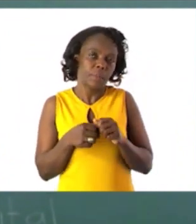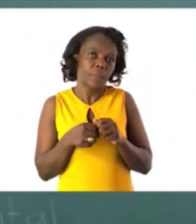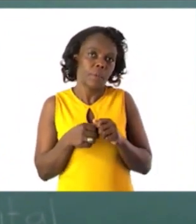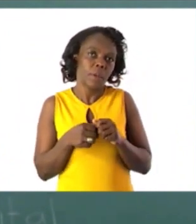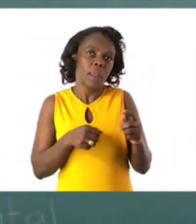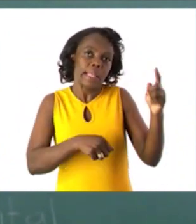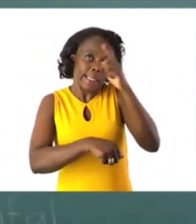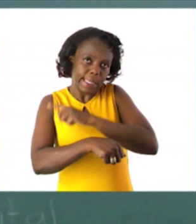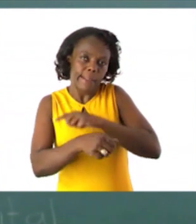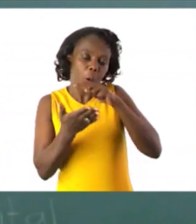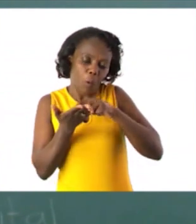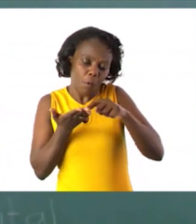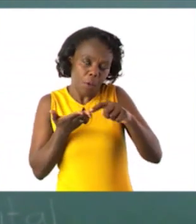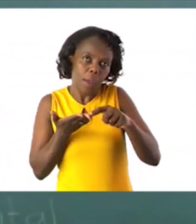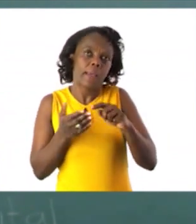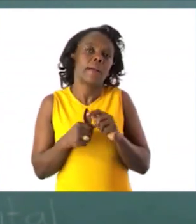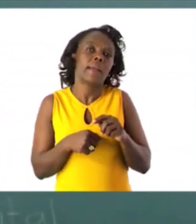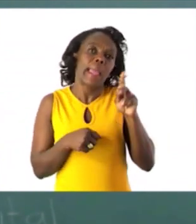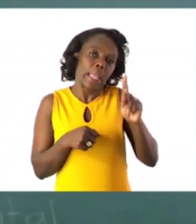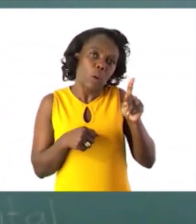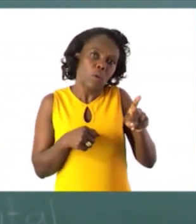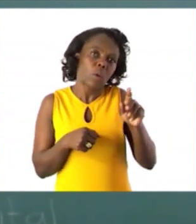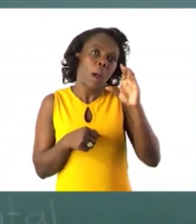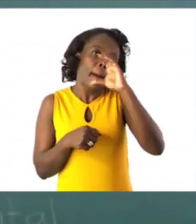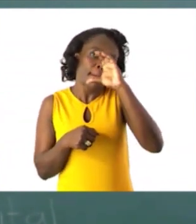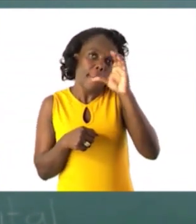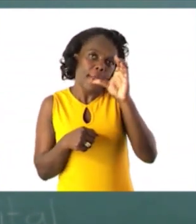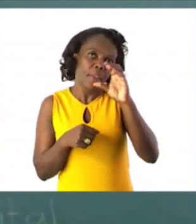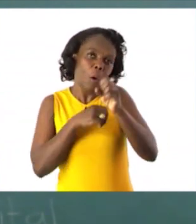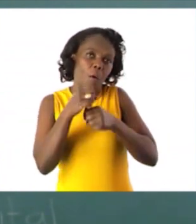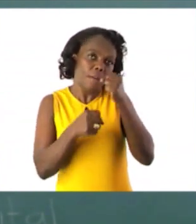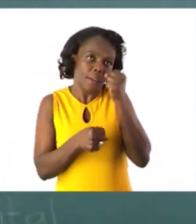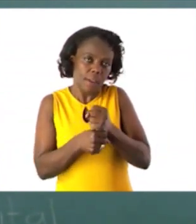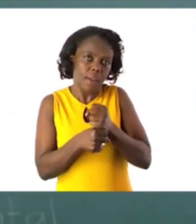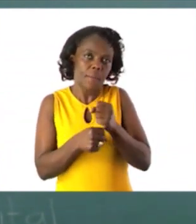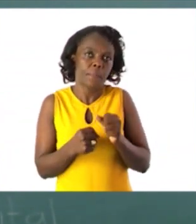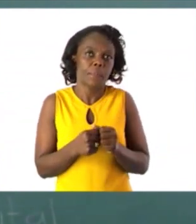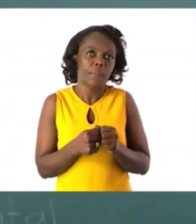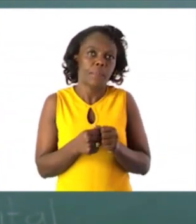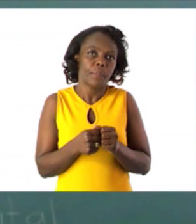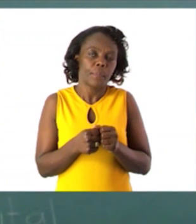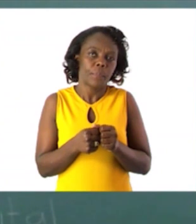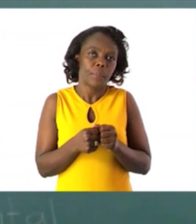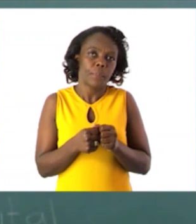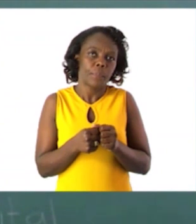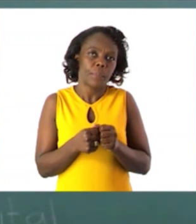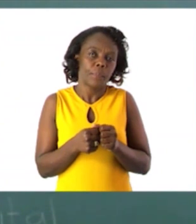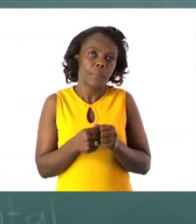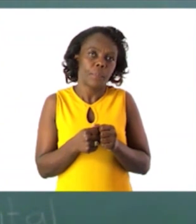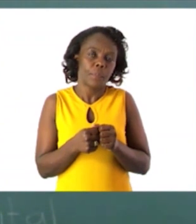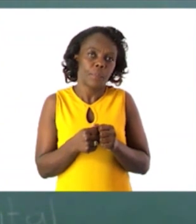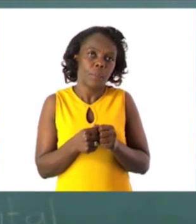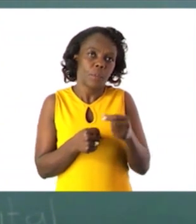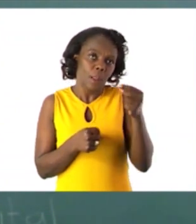the week. Are we together? In the month of the year? All right. Again, still with the grade 2s,